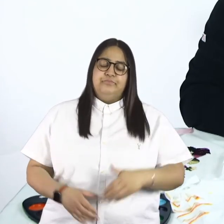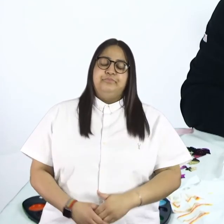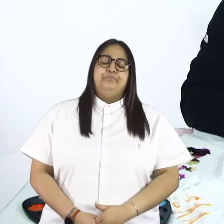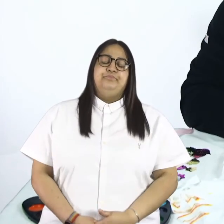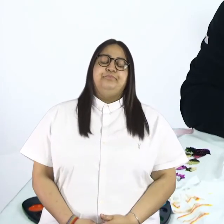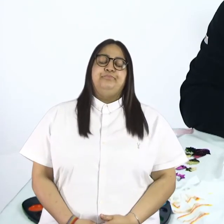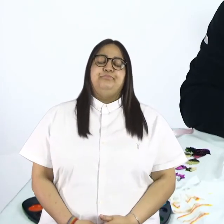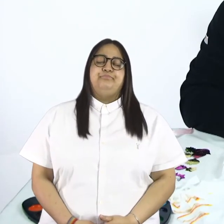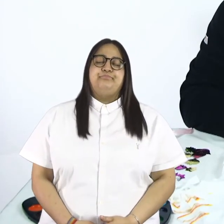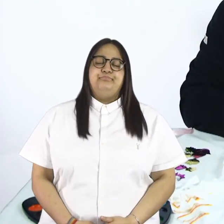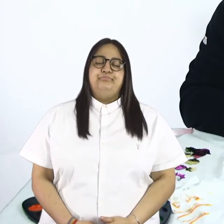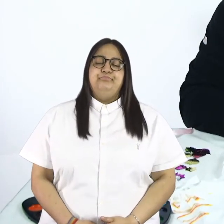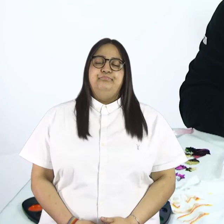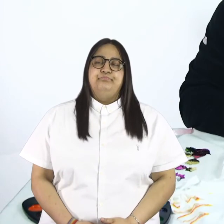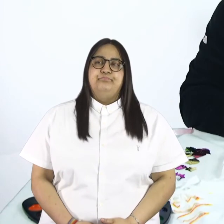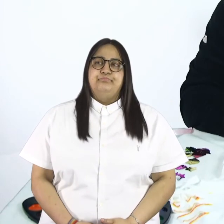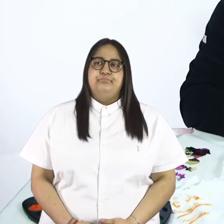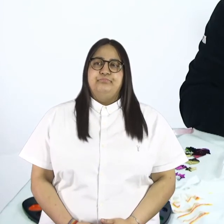and then